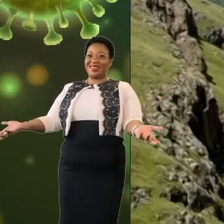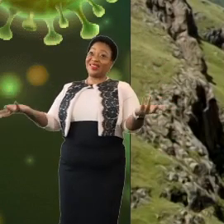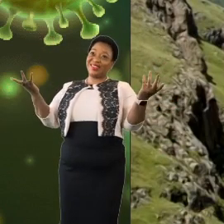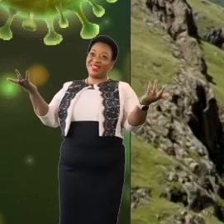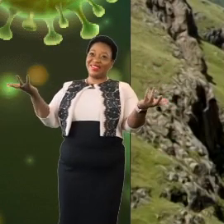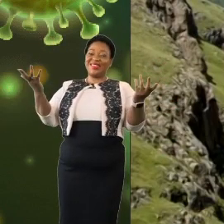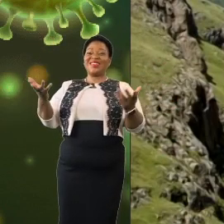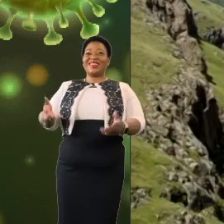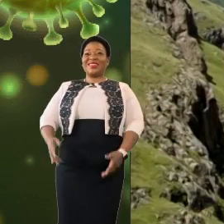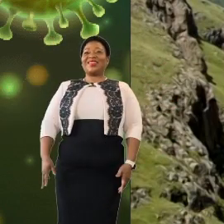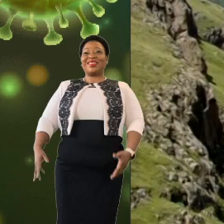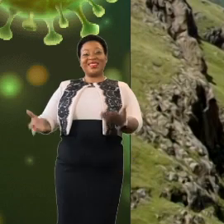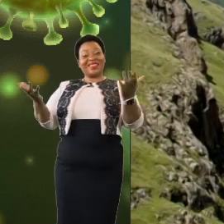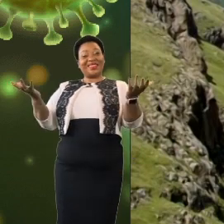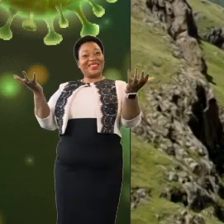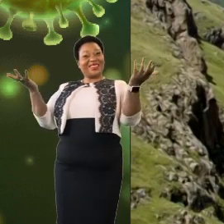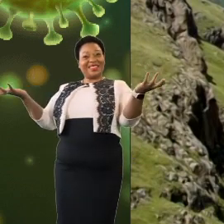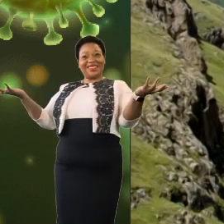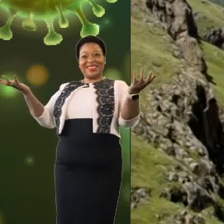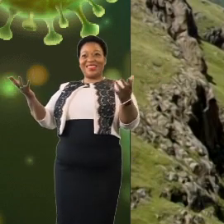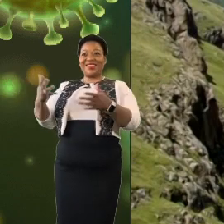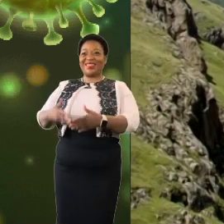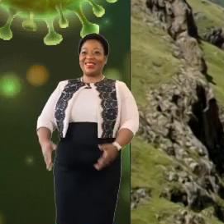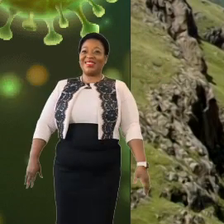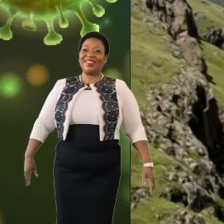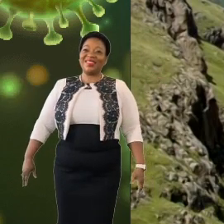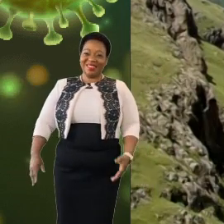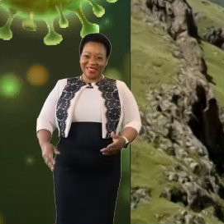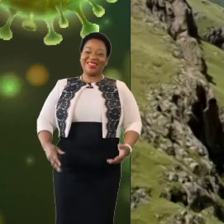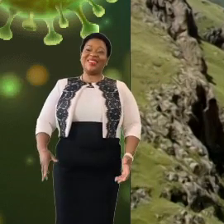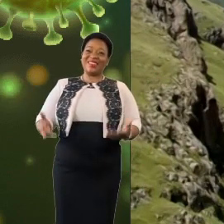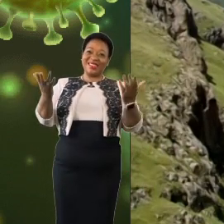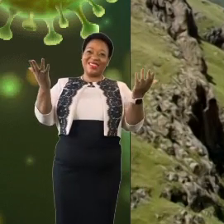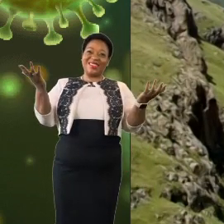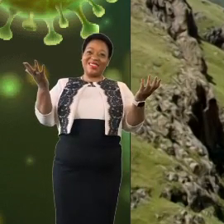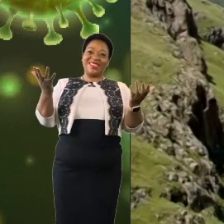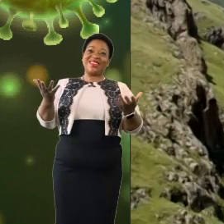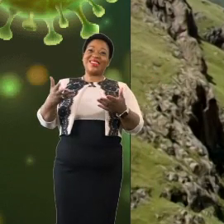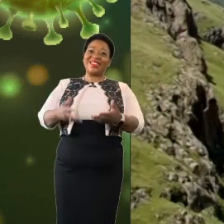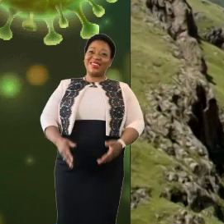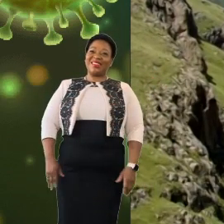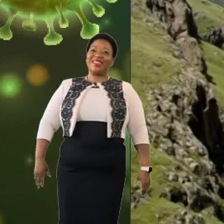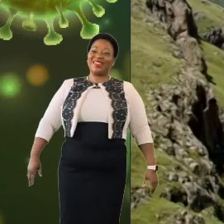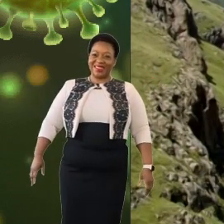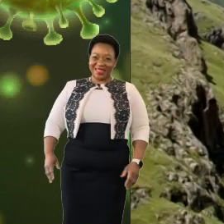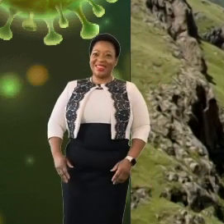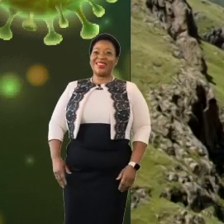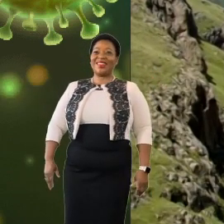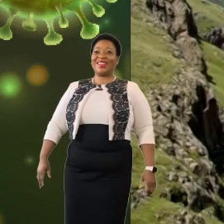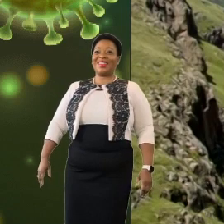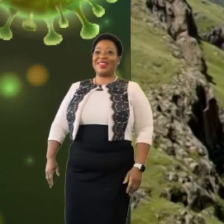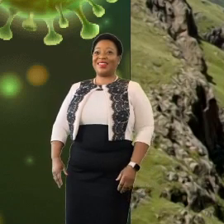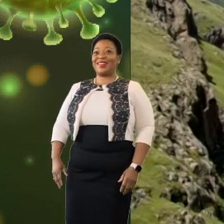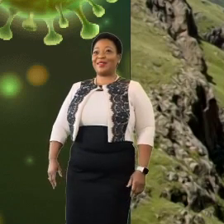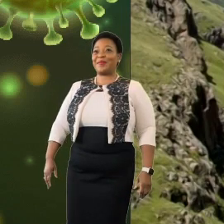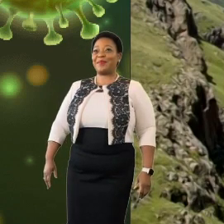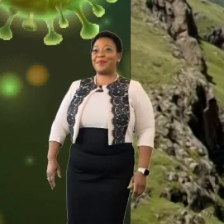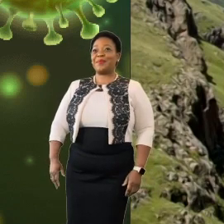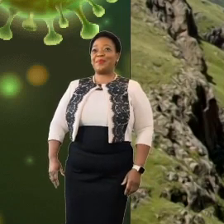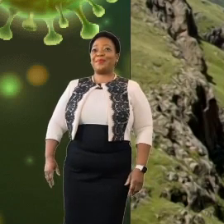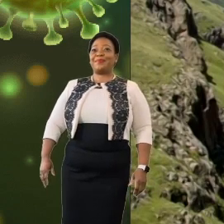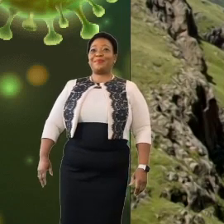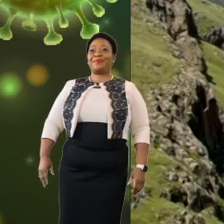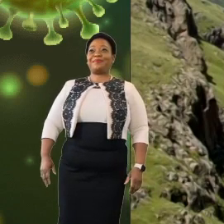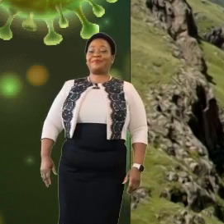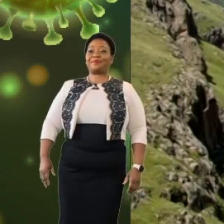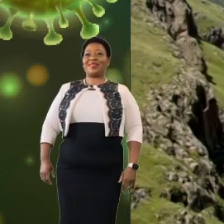this work stream and the one-stop shop. And I think just for everyone who is concerned about that, just to